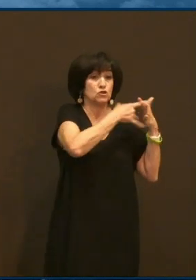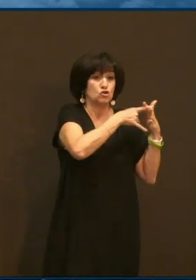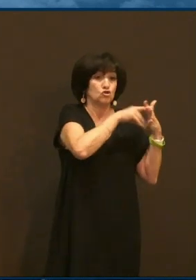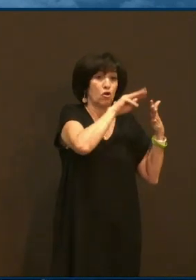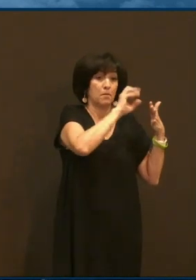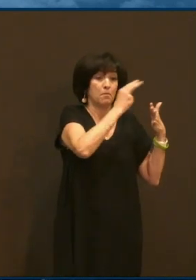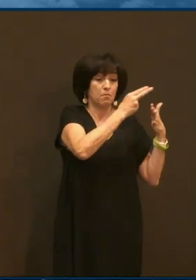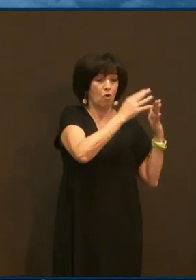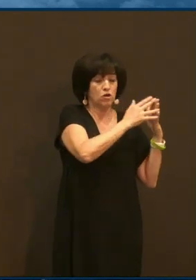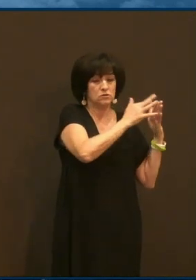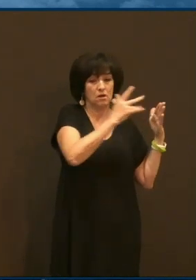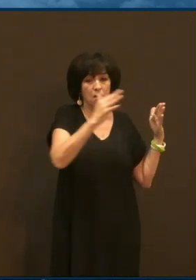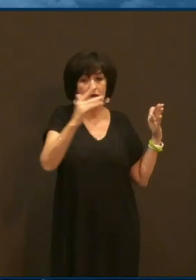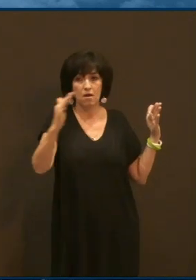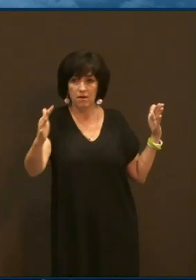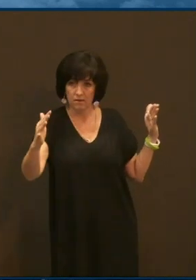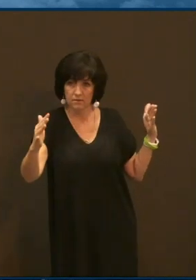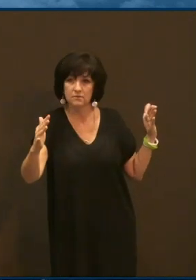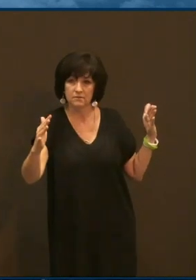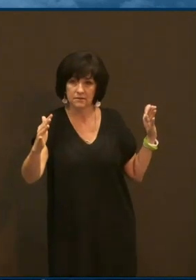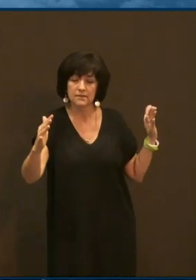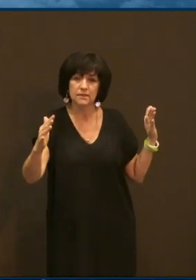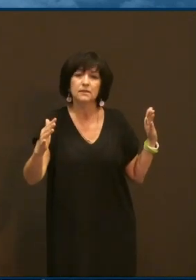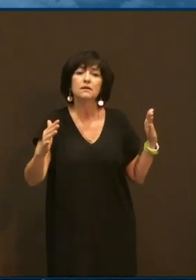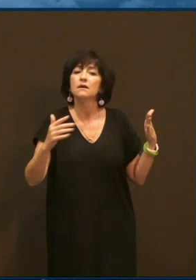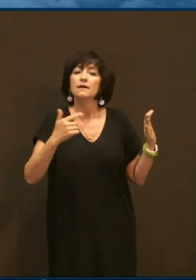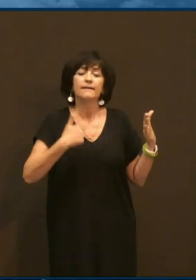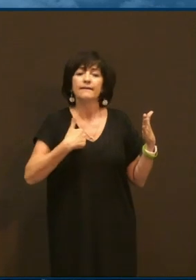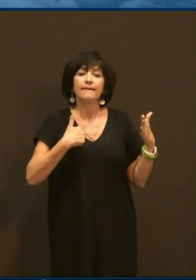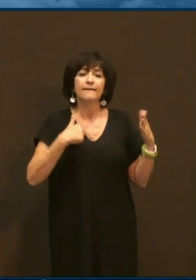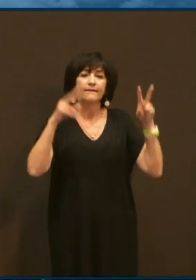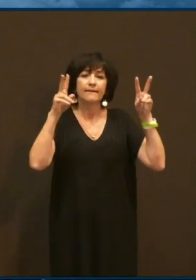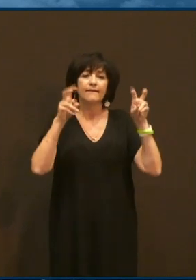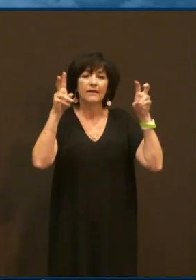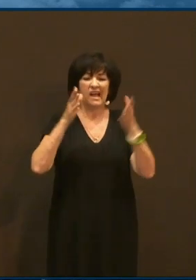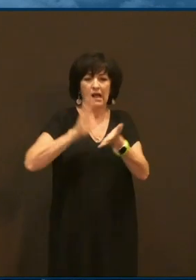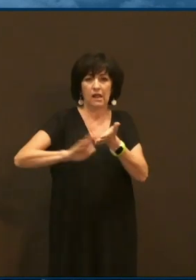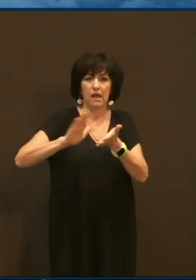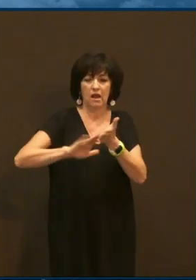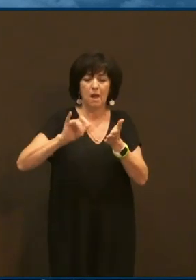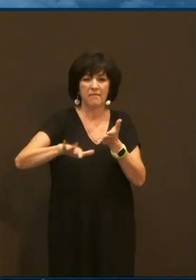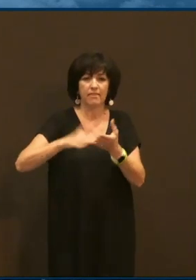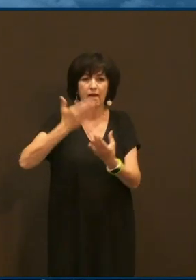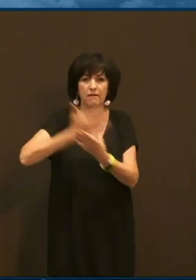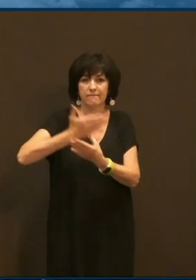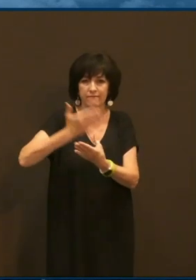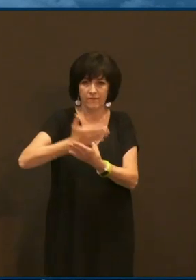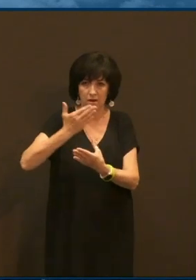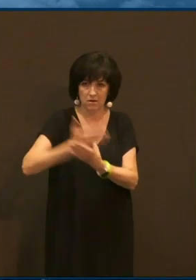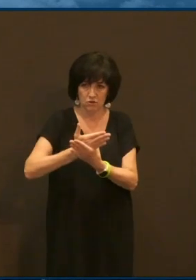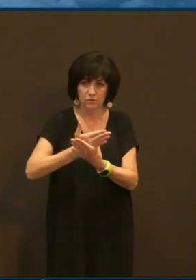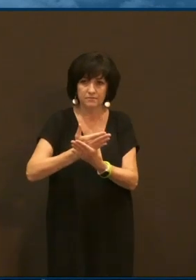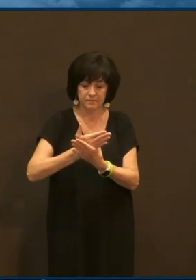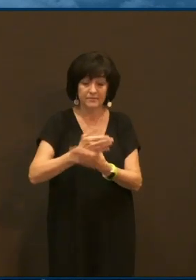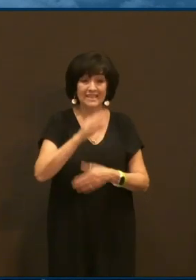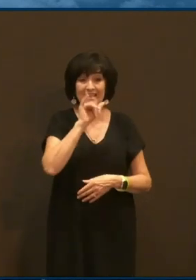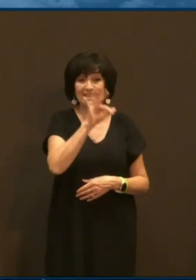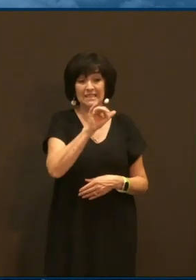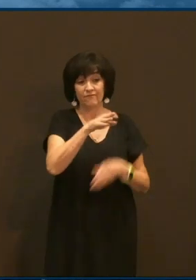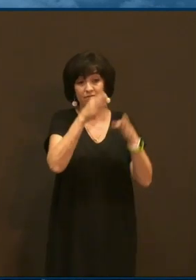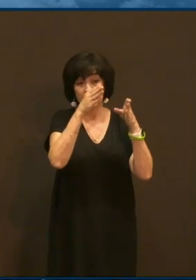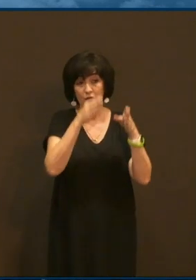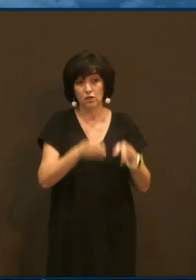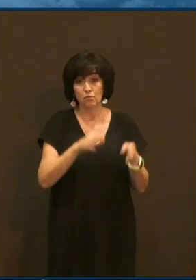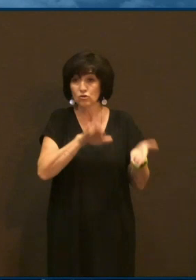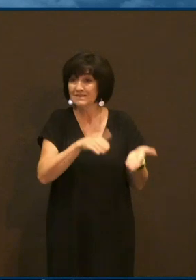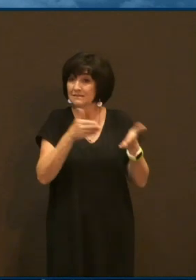Deaths involving a reportable disease like COVID-19 are required to be reported to DPH in two ways. They're to